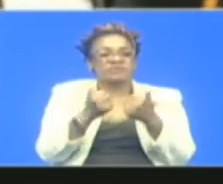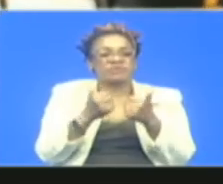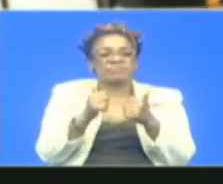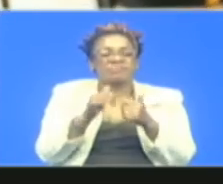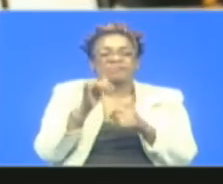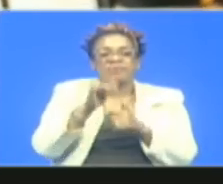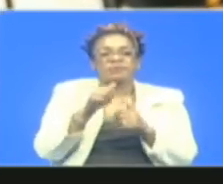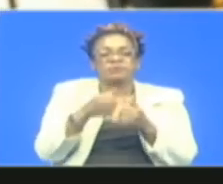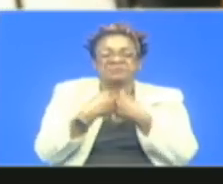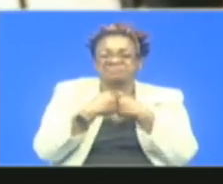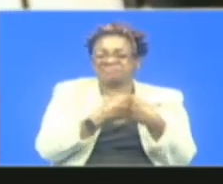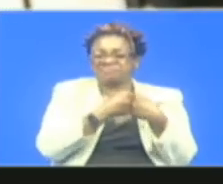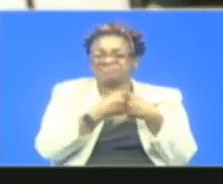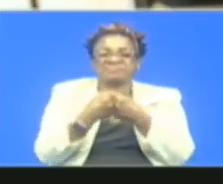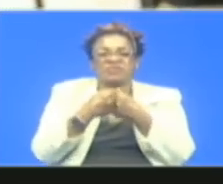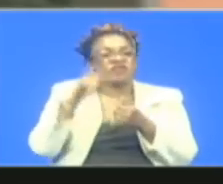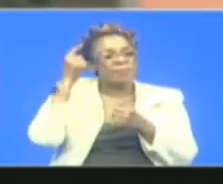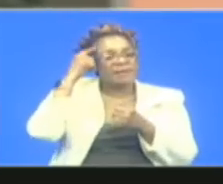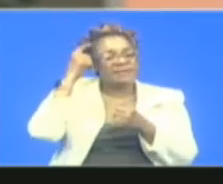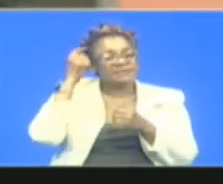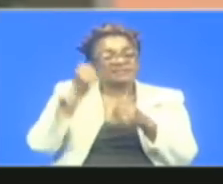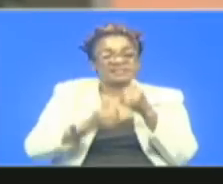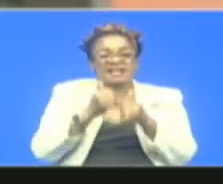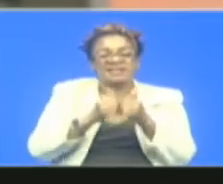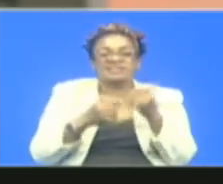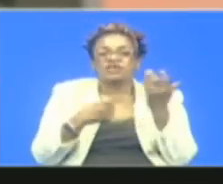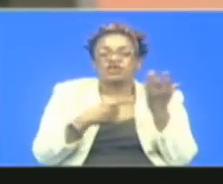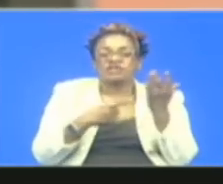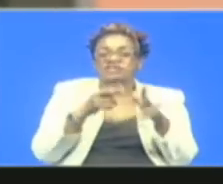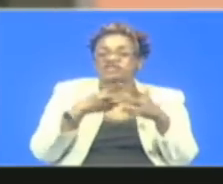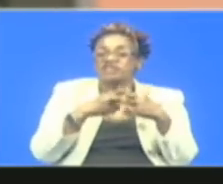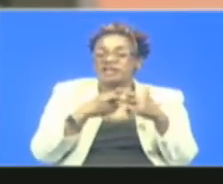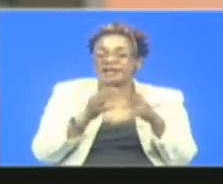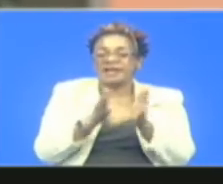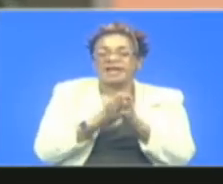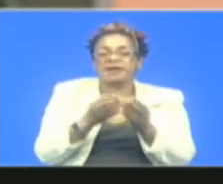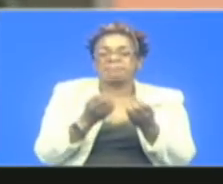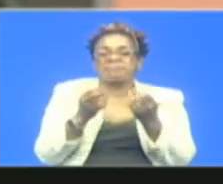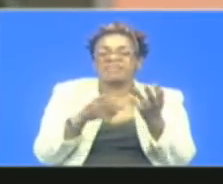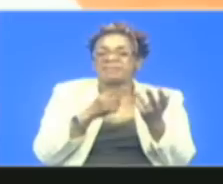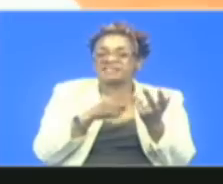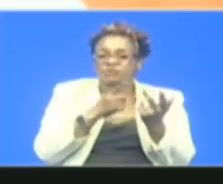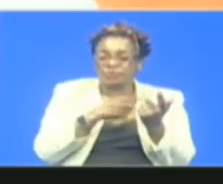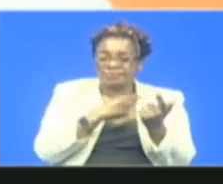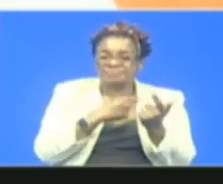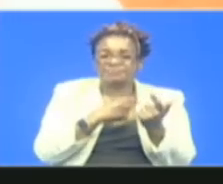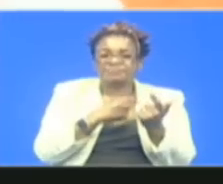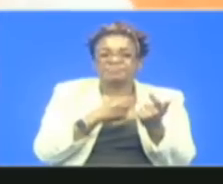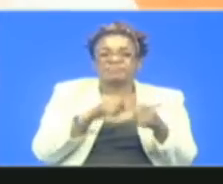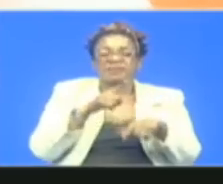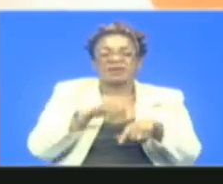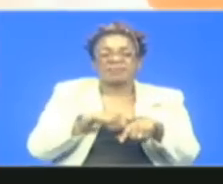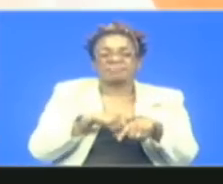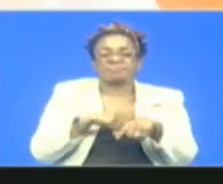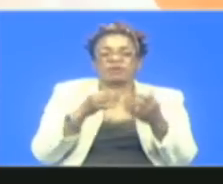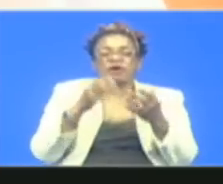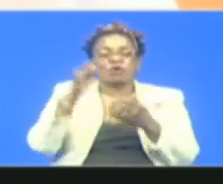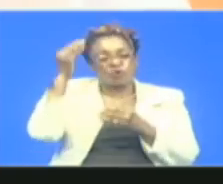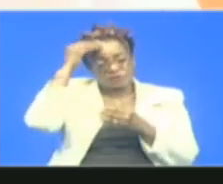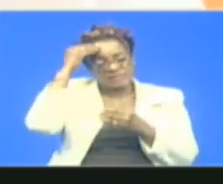battle of brains in the science, technology, engineering and mathematics subjects, otherwise known as STEM courses, that